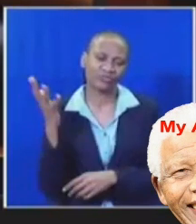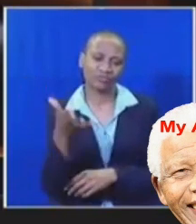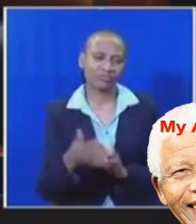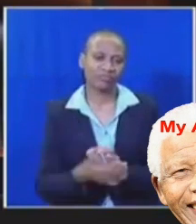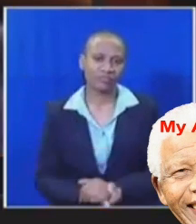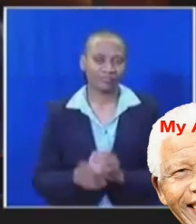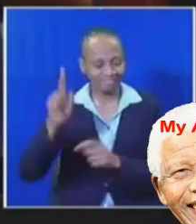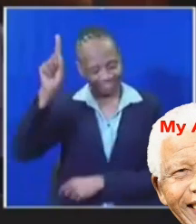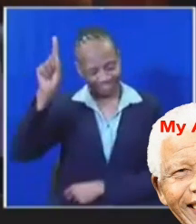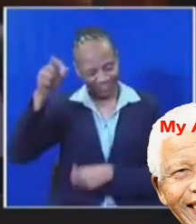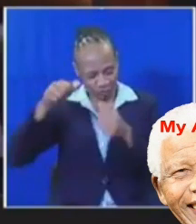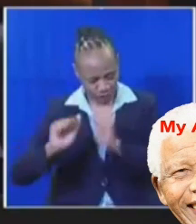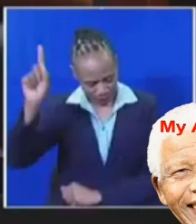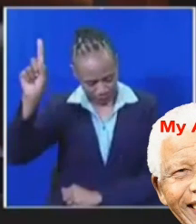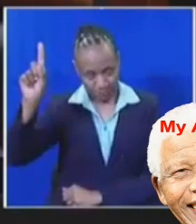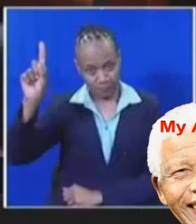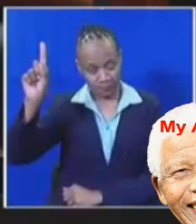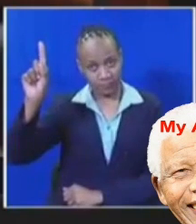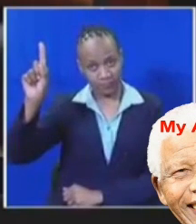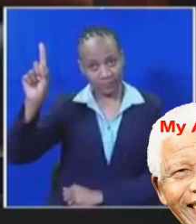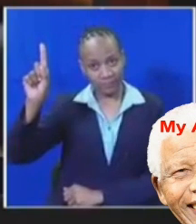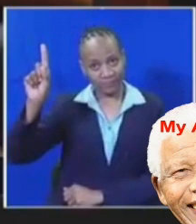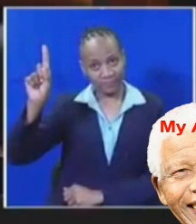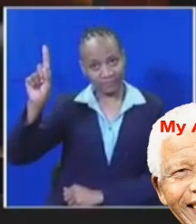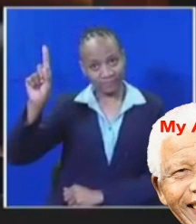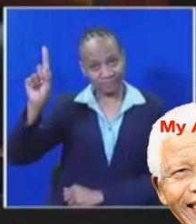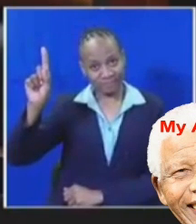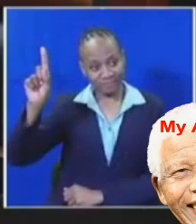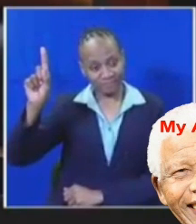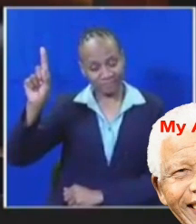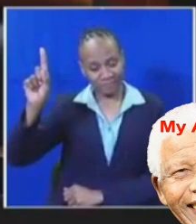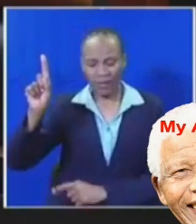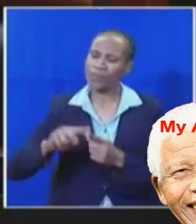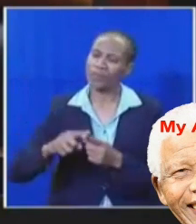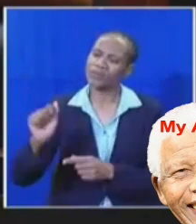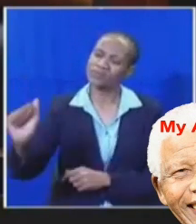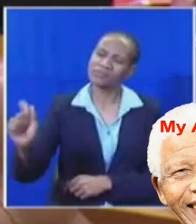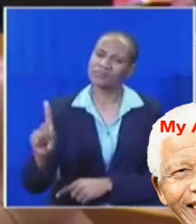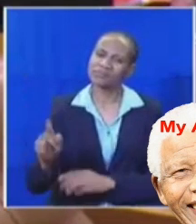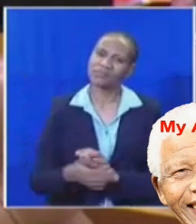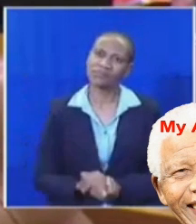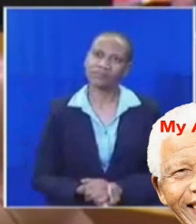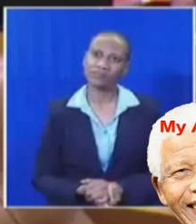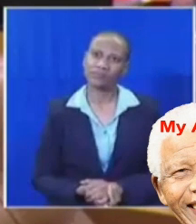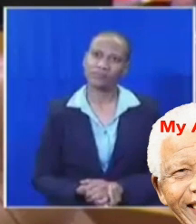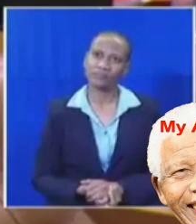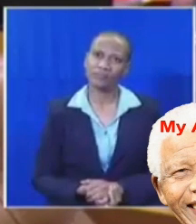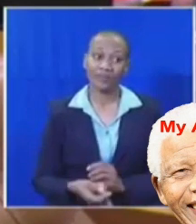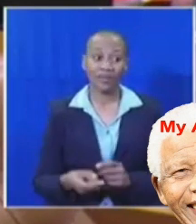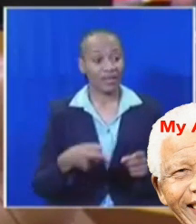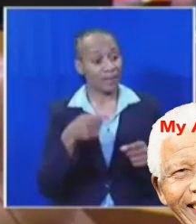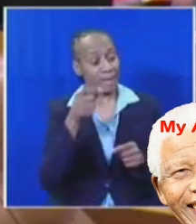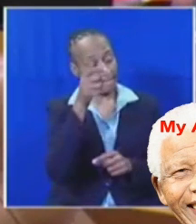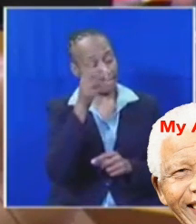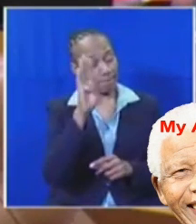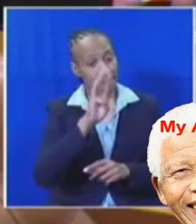conclude. Honorable Chair, point of order. What is your point of order? The Speaker has referred